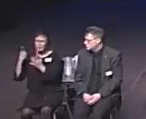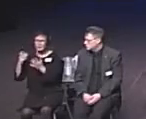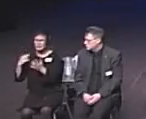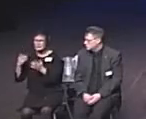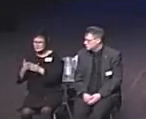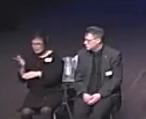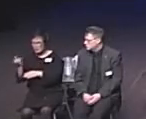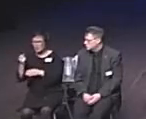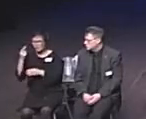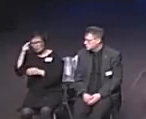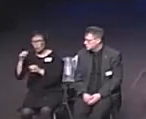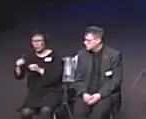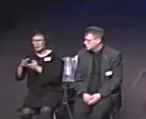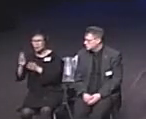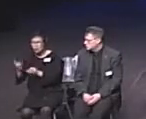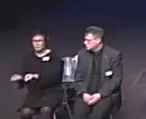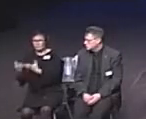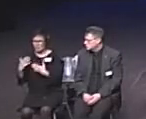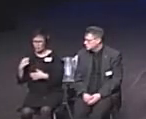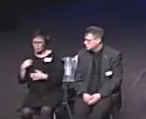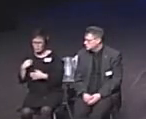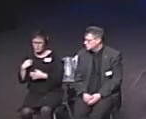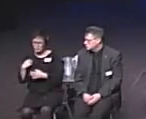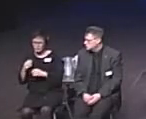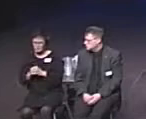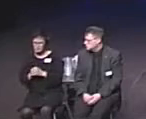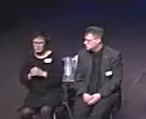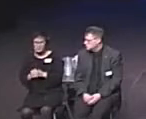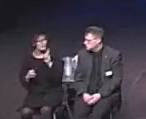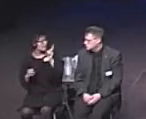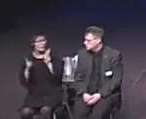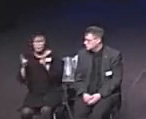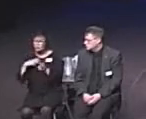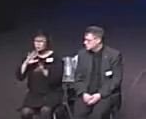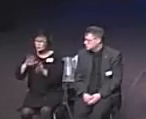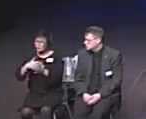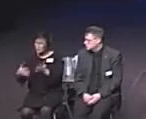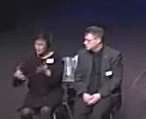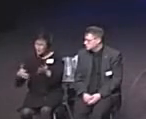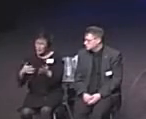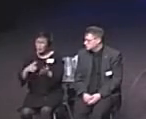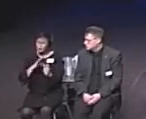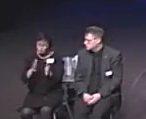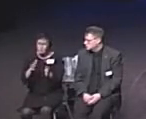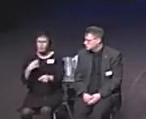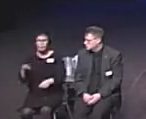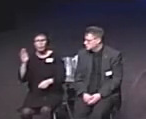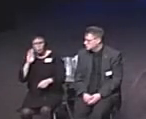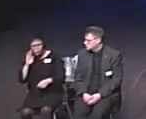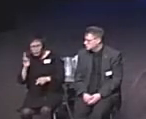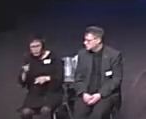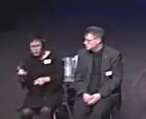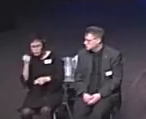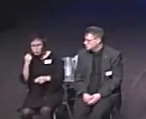how it could affect you. And this is, you have it in sign language, you can listen to it, you have it